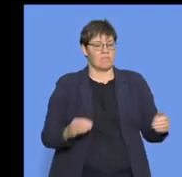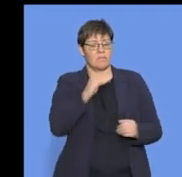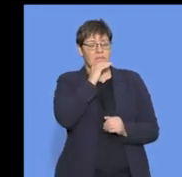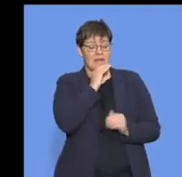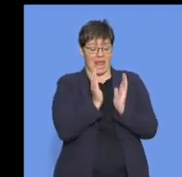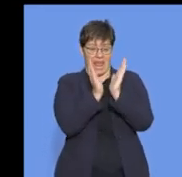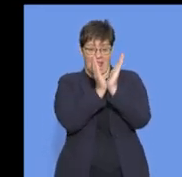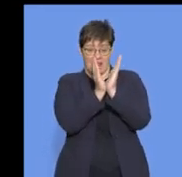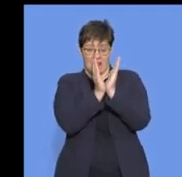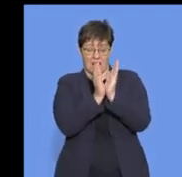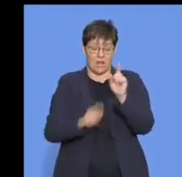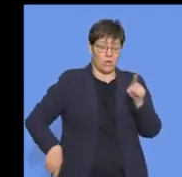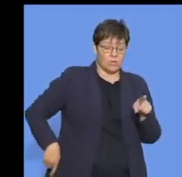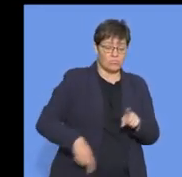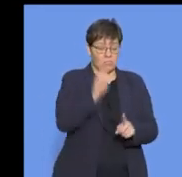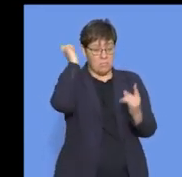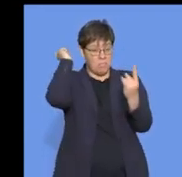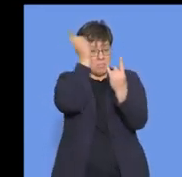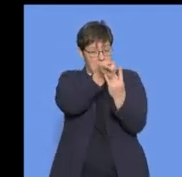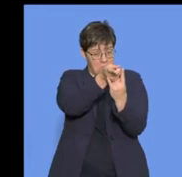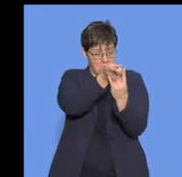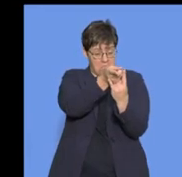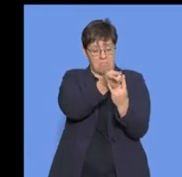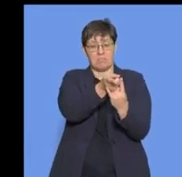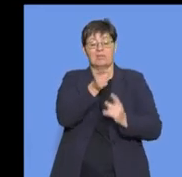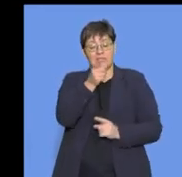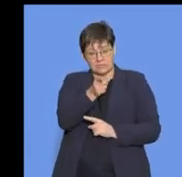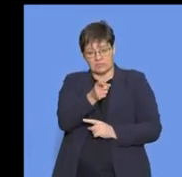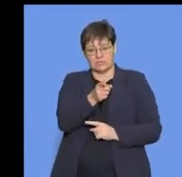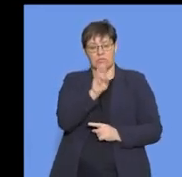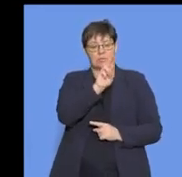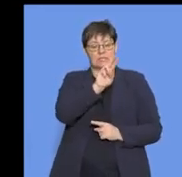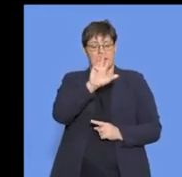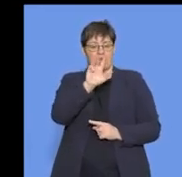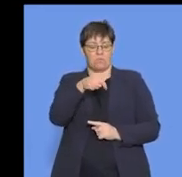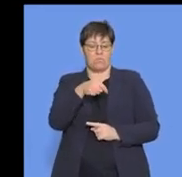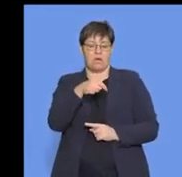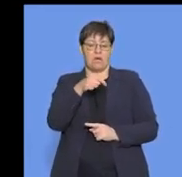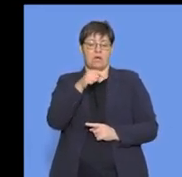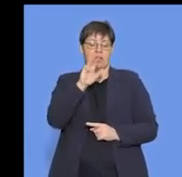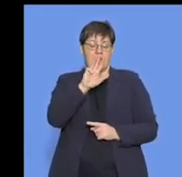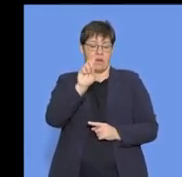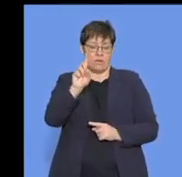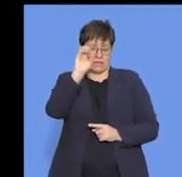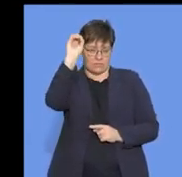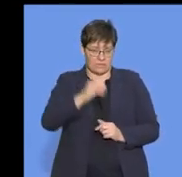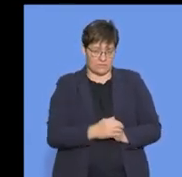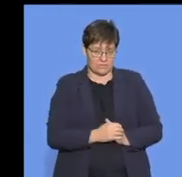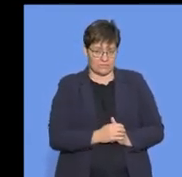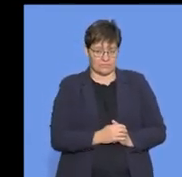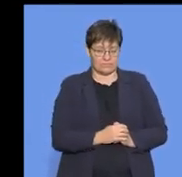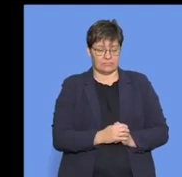Okay, which means the angle at which he can score the goal, through which he can score the goal, this angle here is